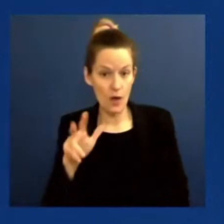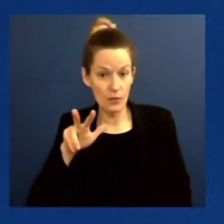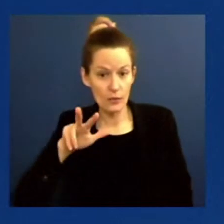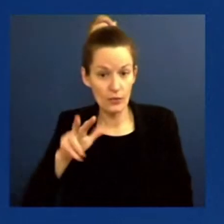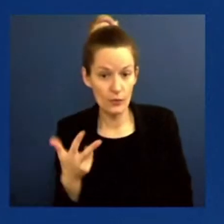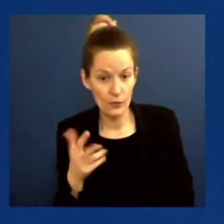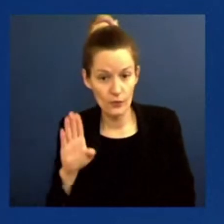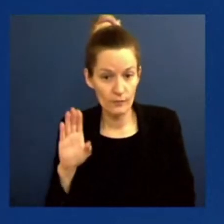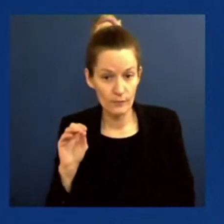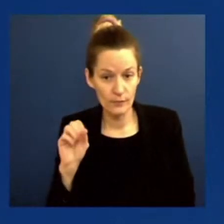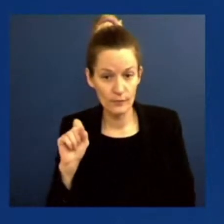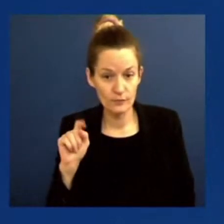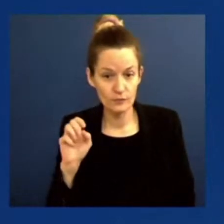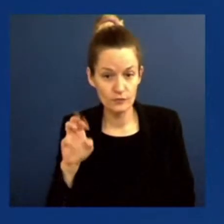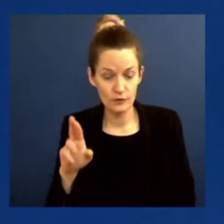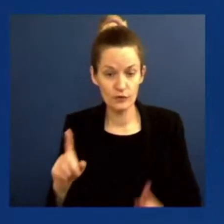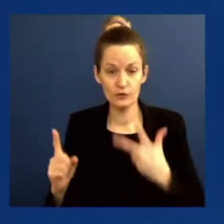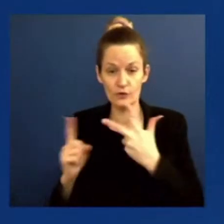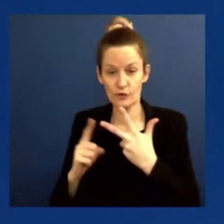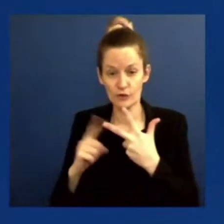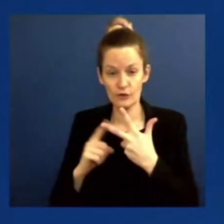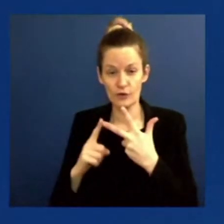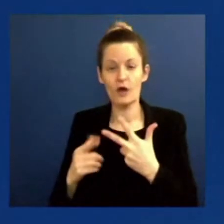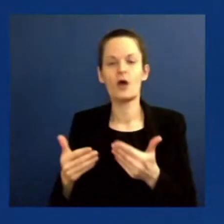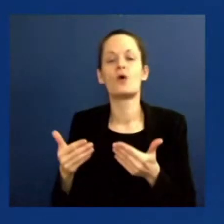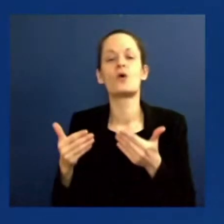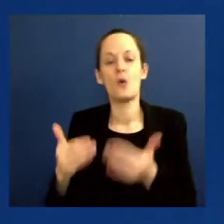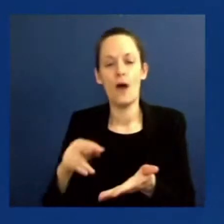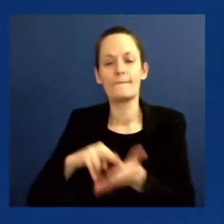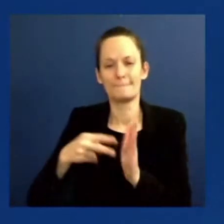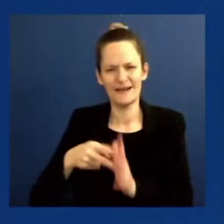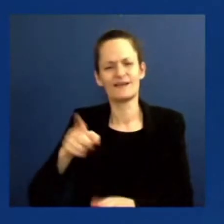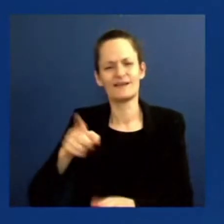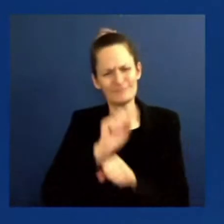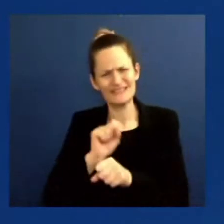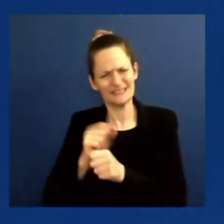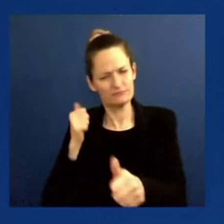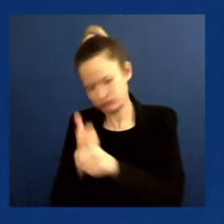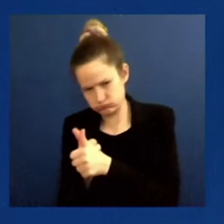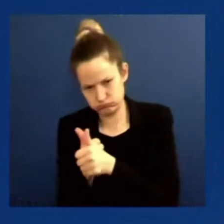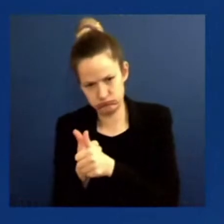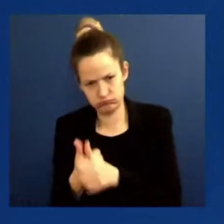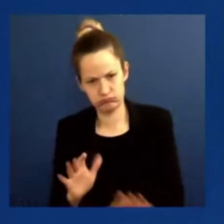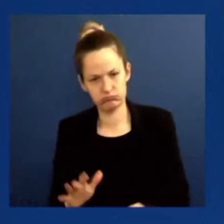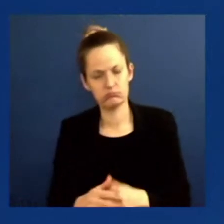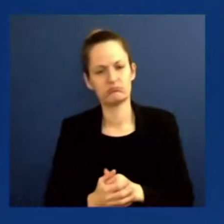Next question. All right, couple more questions. Let's go to Cheryl Stolberg, New York Times.